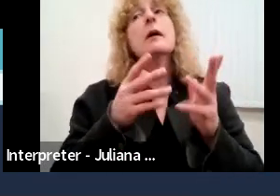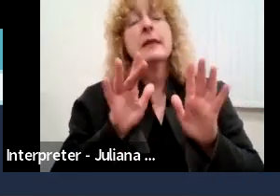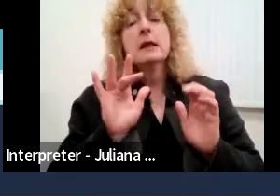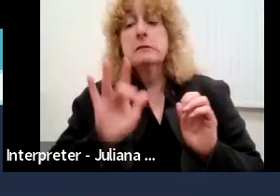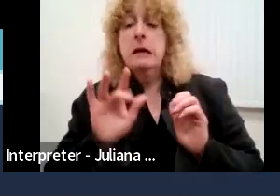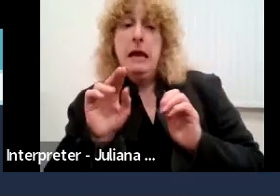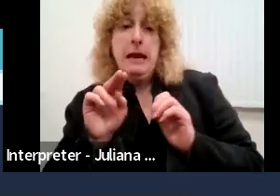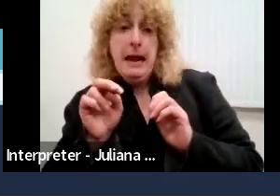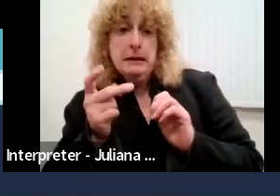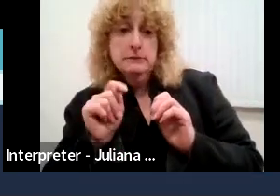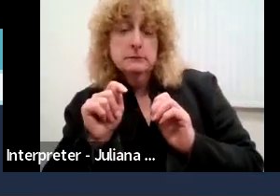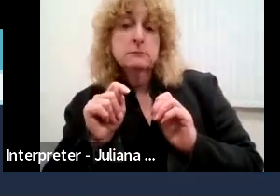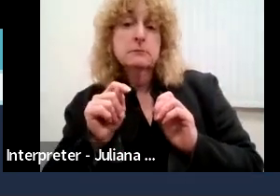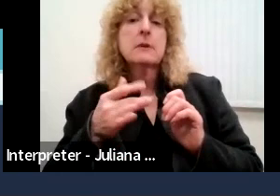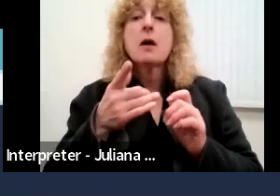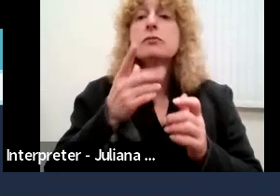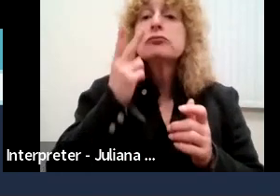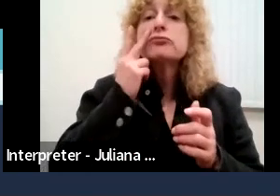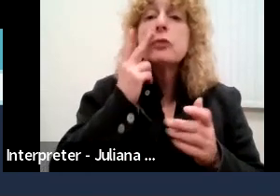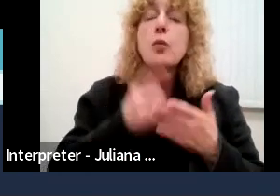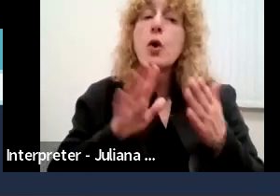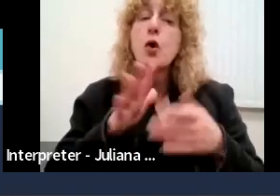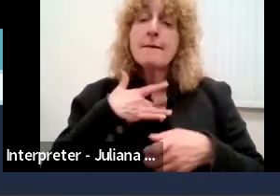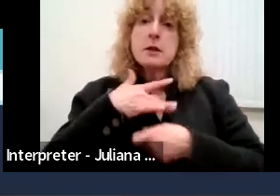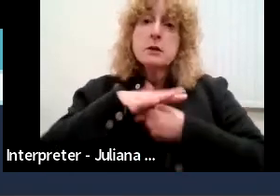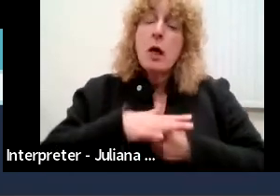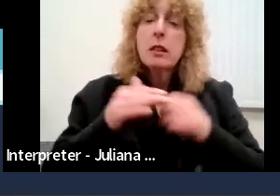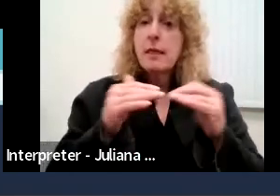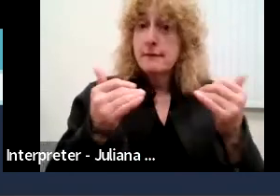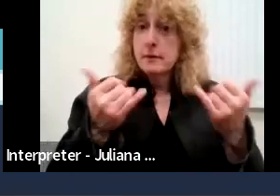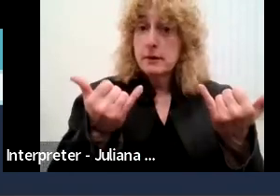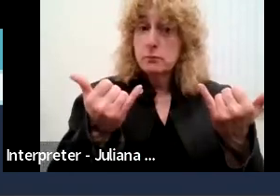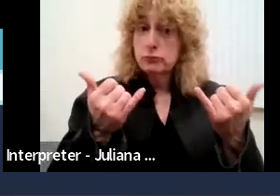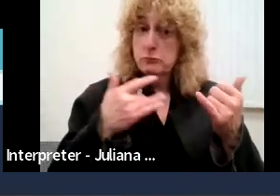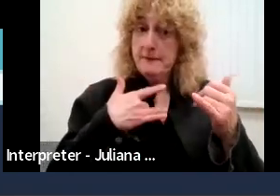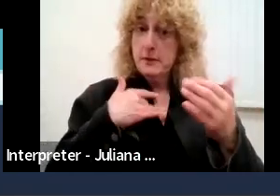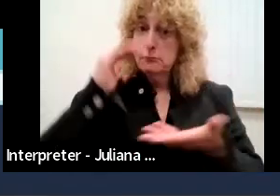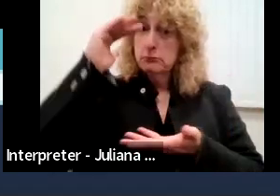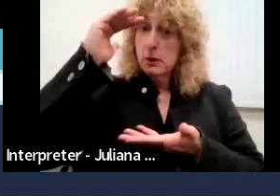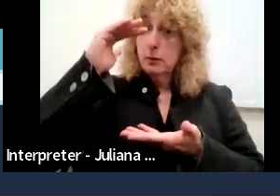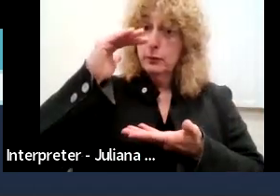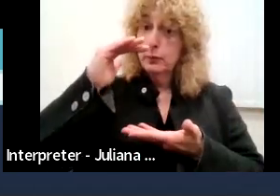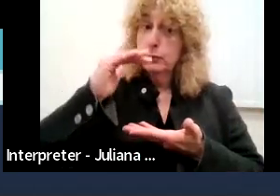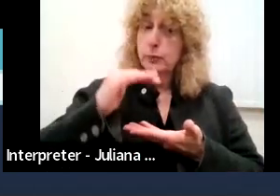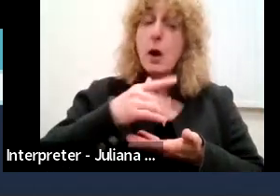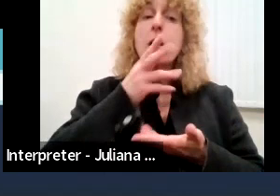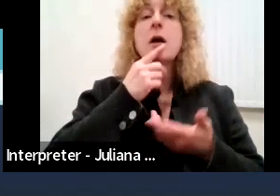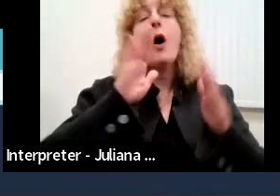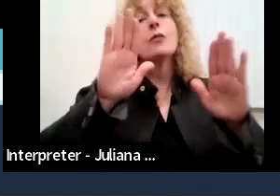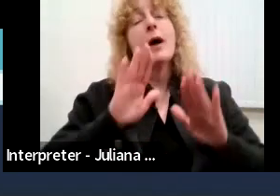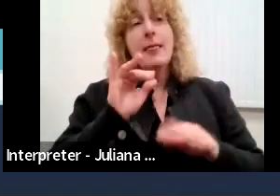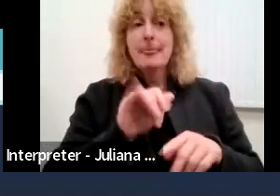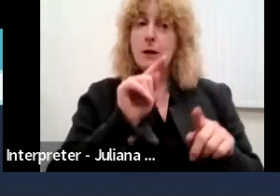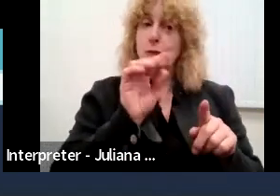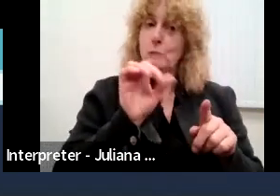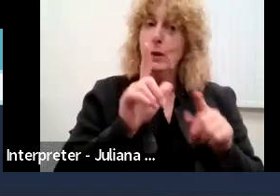then it'll ask you to rate your distress level now. So if it goes down, it says, great, it looks like this tool brought down your